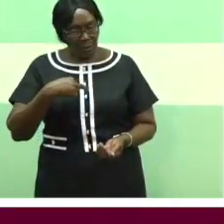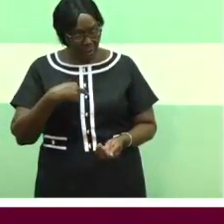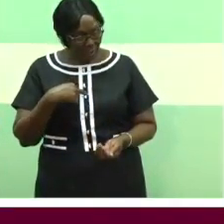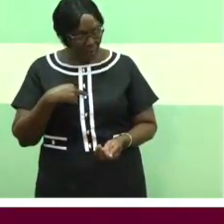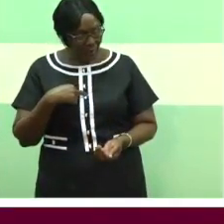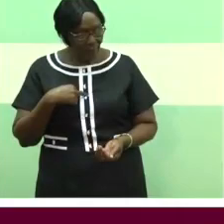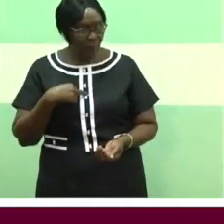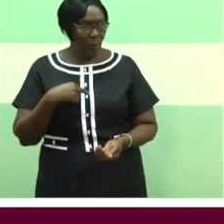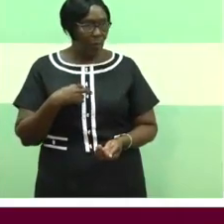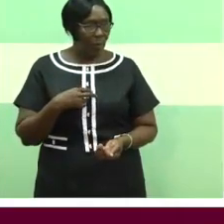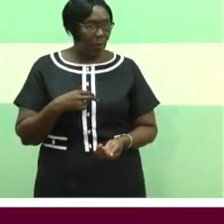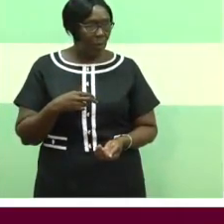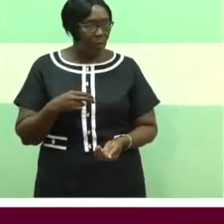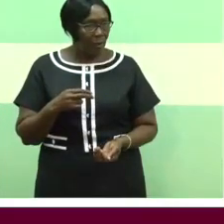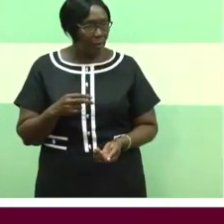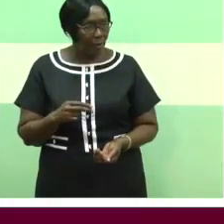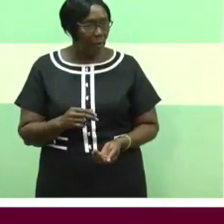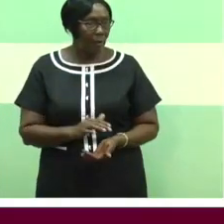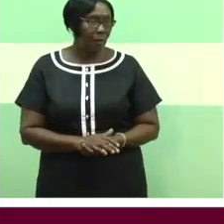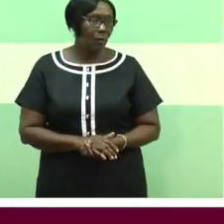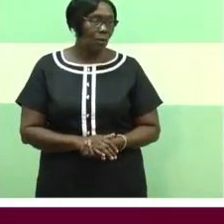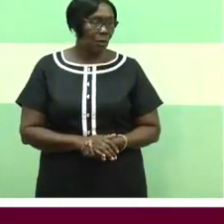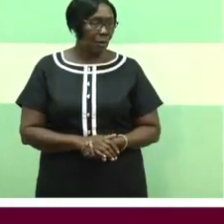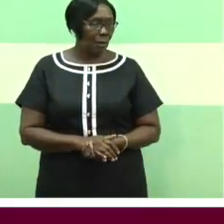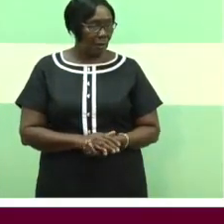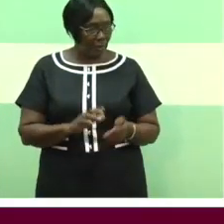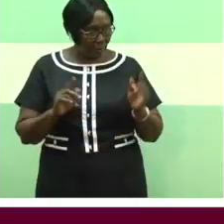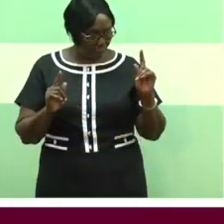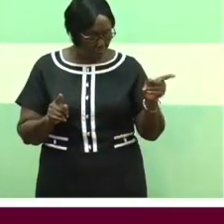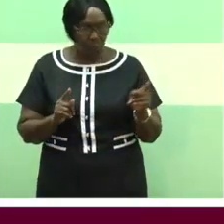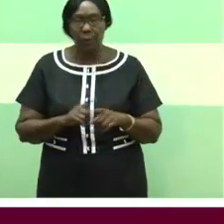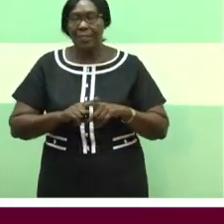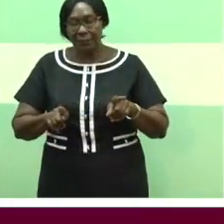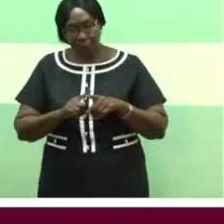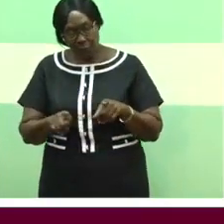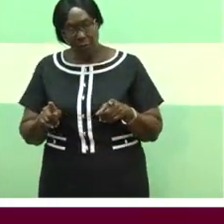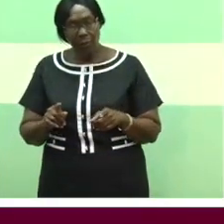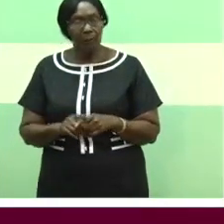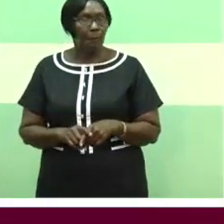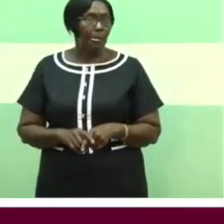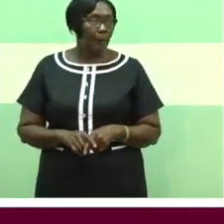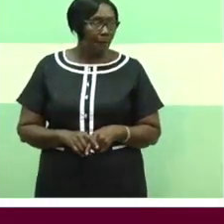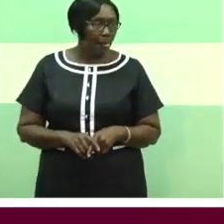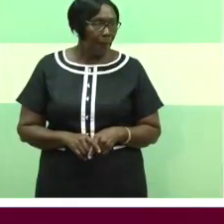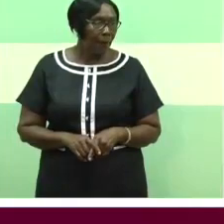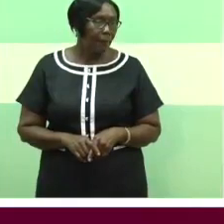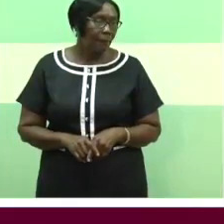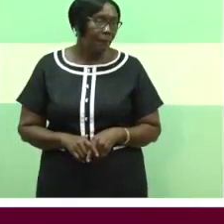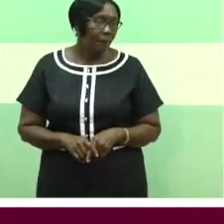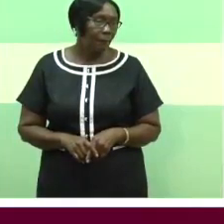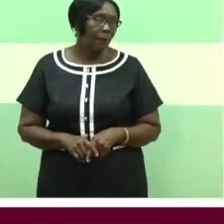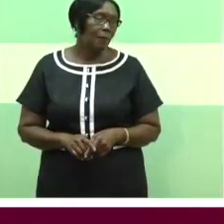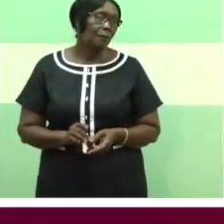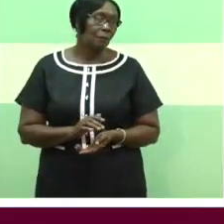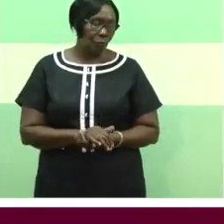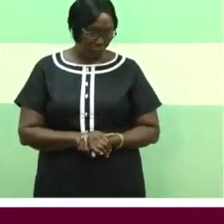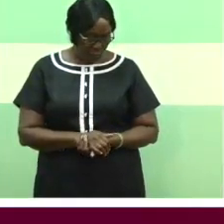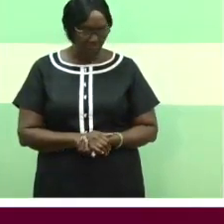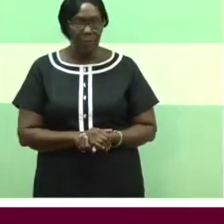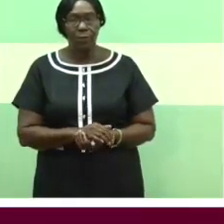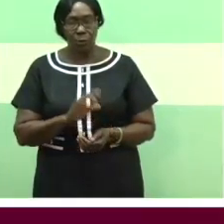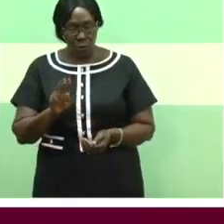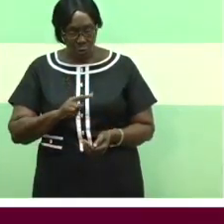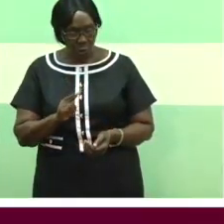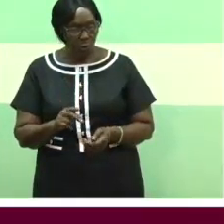a hot glue gun to do these. You can use the glue, but it will be a little more permanent, where you may have to just stick it